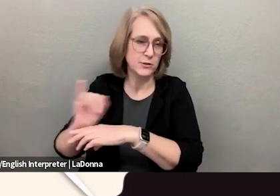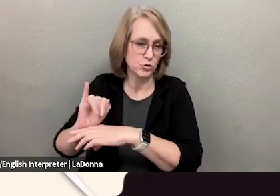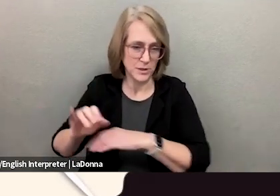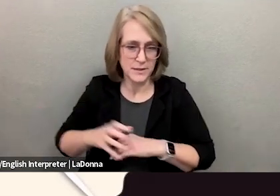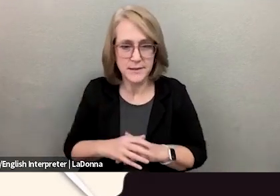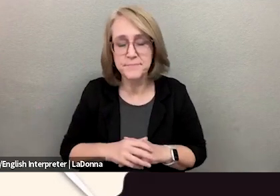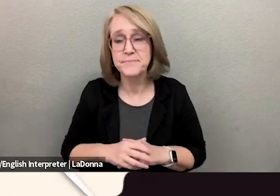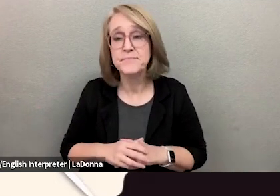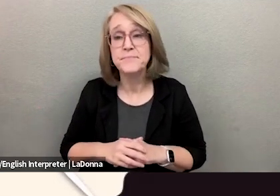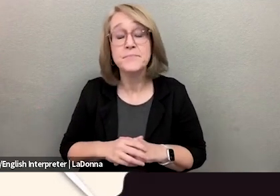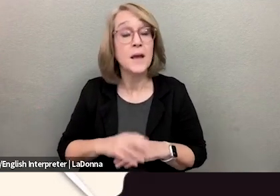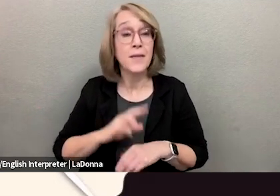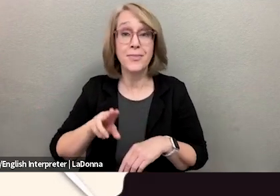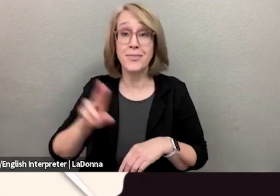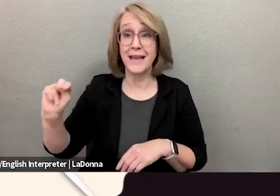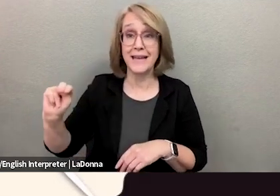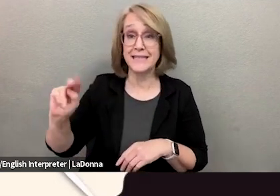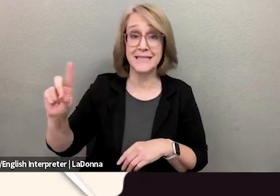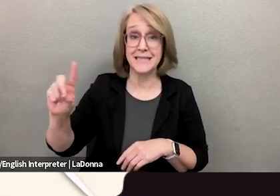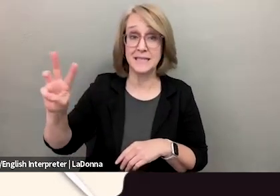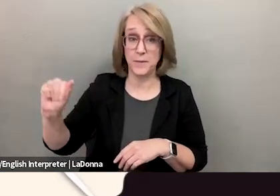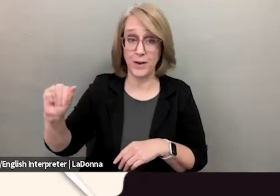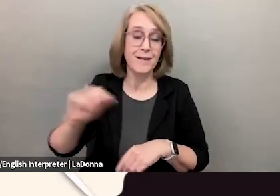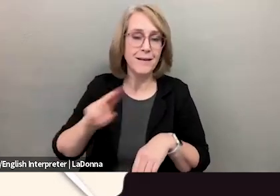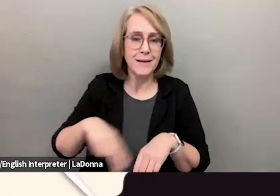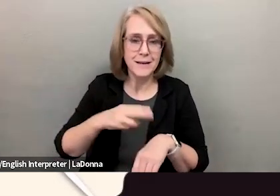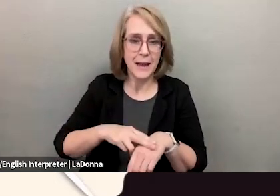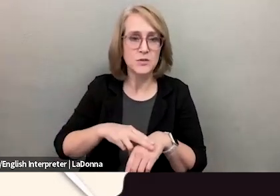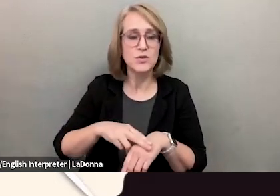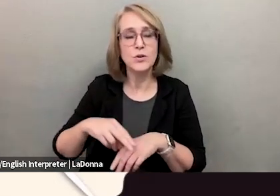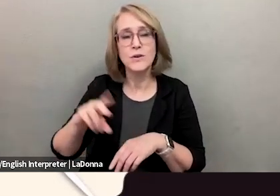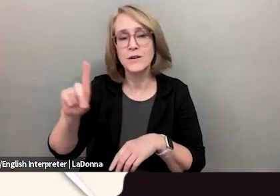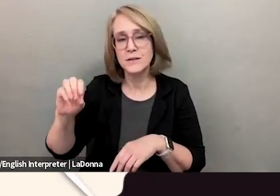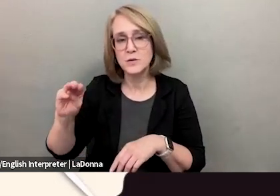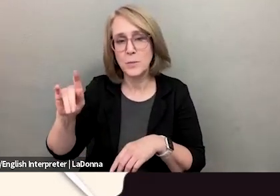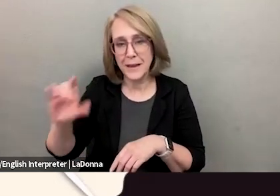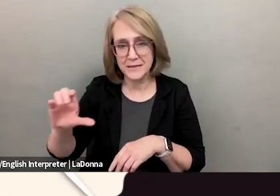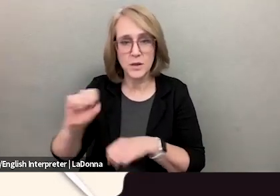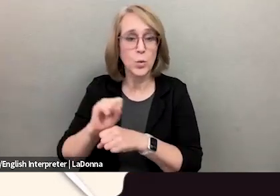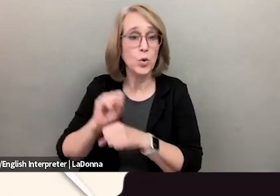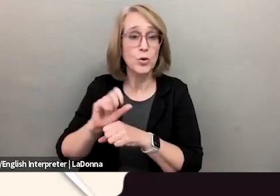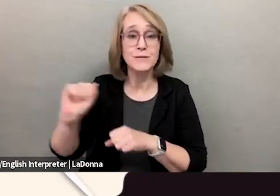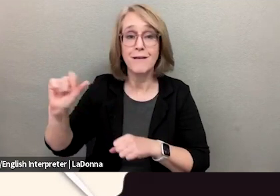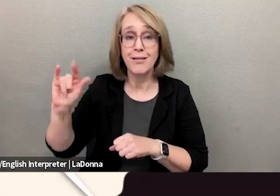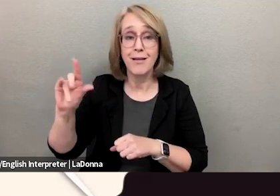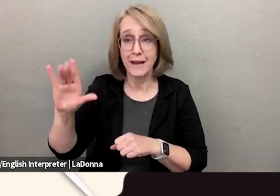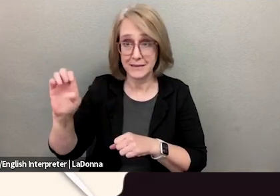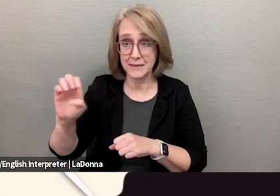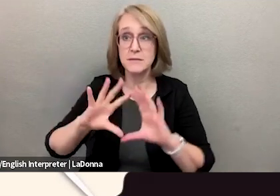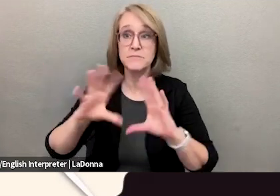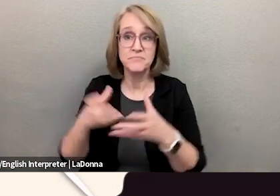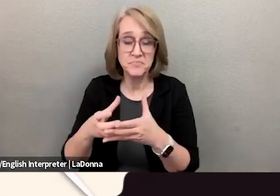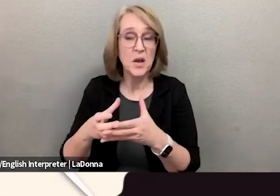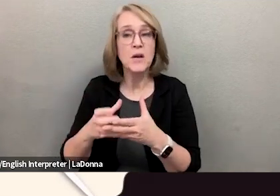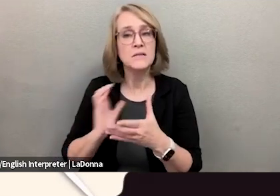National Domestic Workers Alliance is the leading voice for about 2.2 million domestic workers, which includes direct care